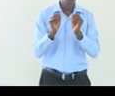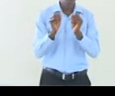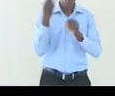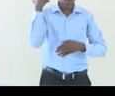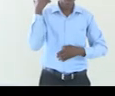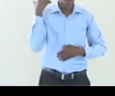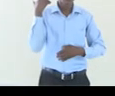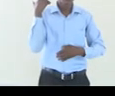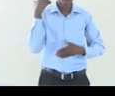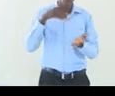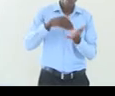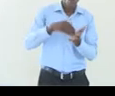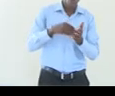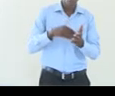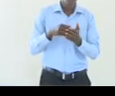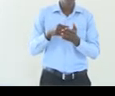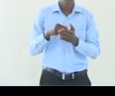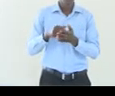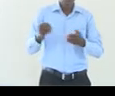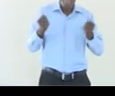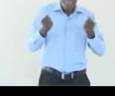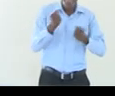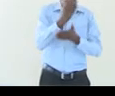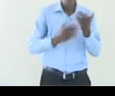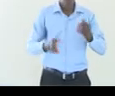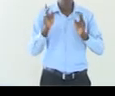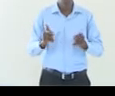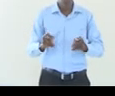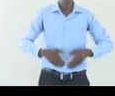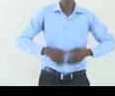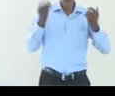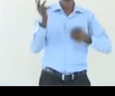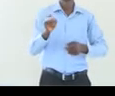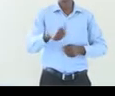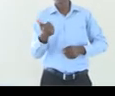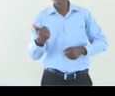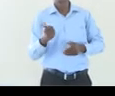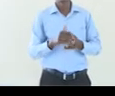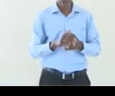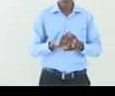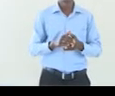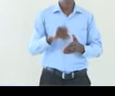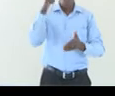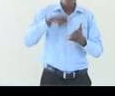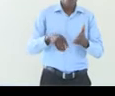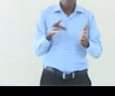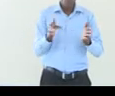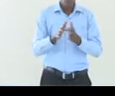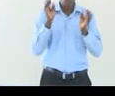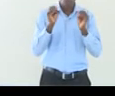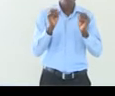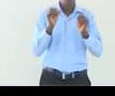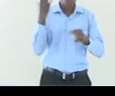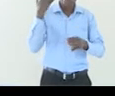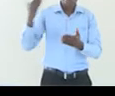him in conflict with the religious elite, the political elite, and the economic elite. He called the